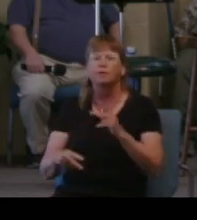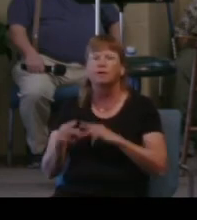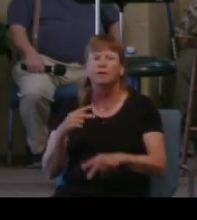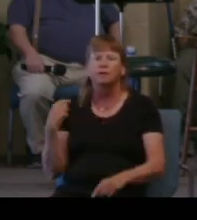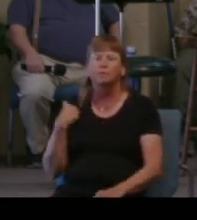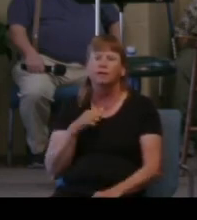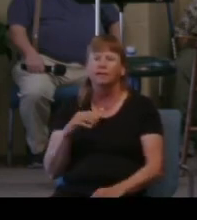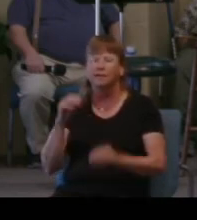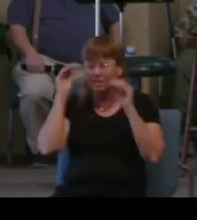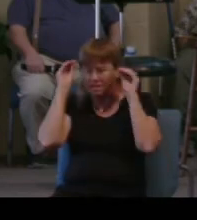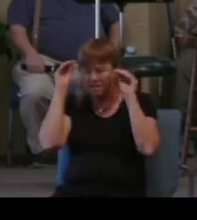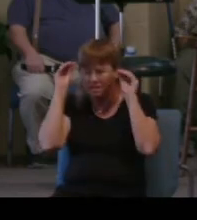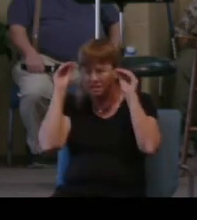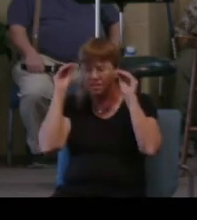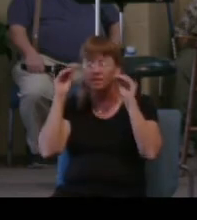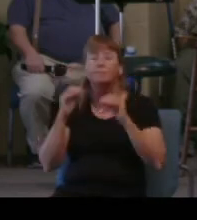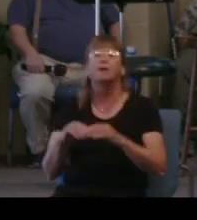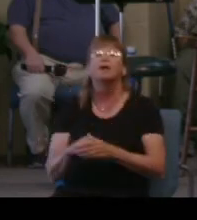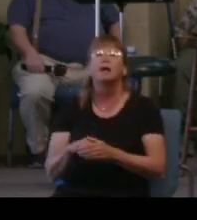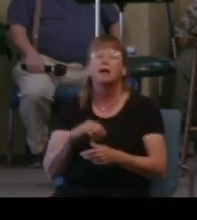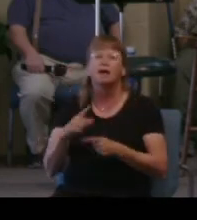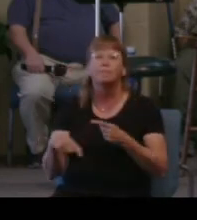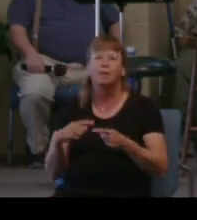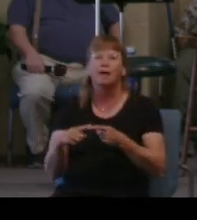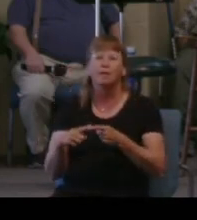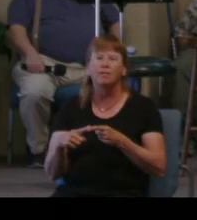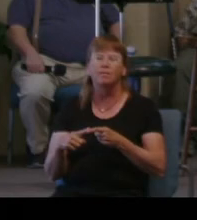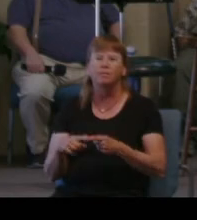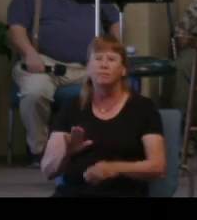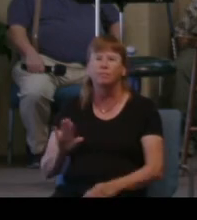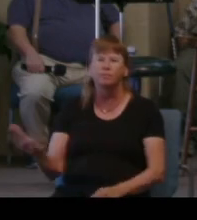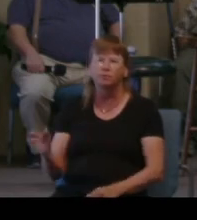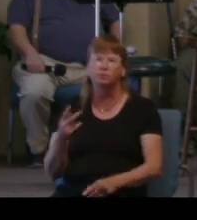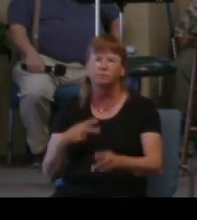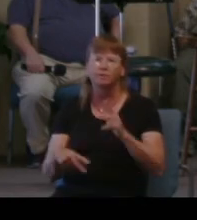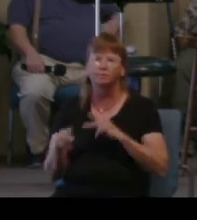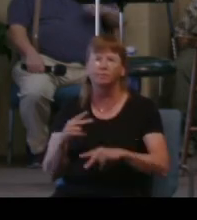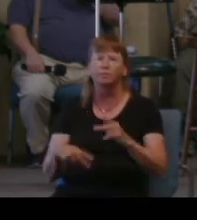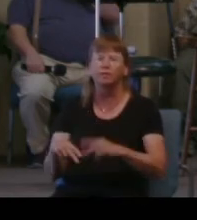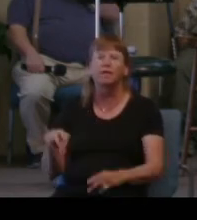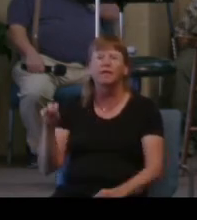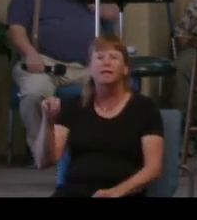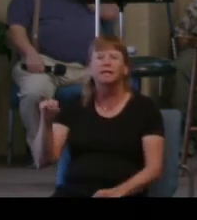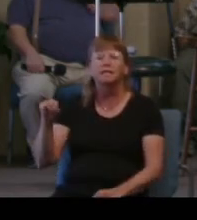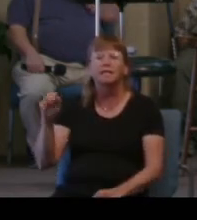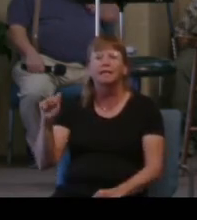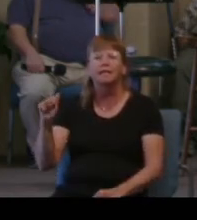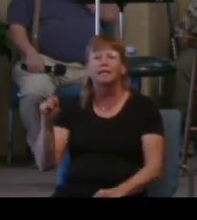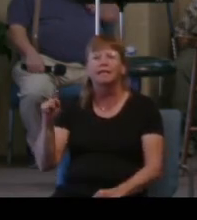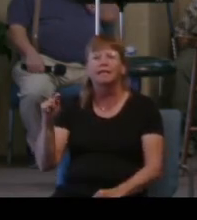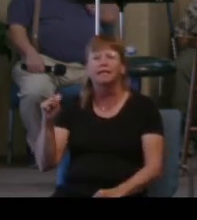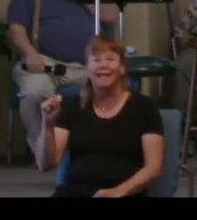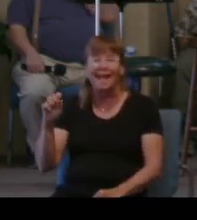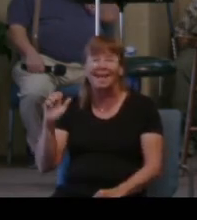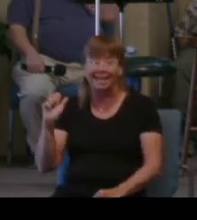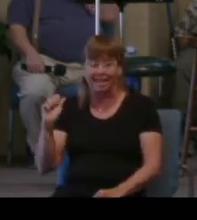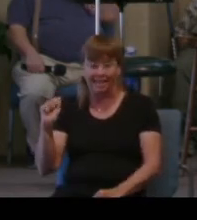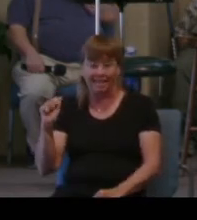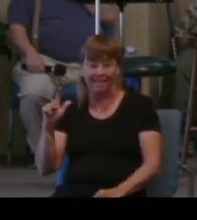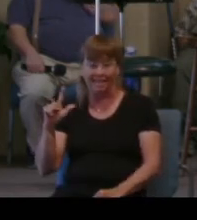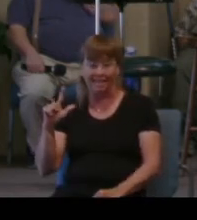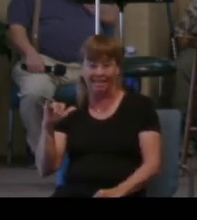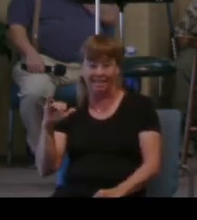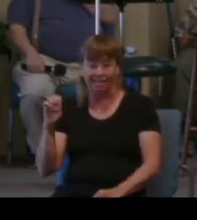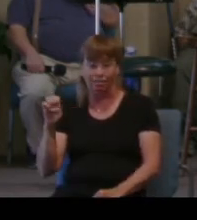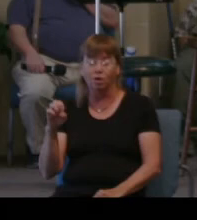We can then sit in discipleship one-on-one, where Natalie meets with girls during the week, I meet with different guys, and we get to sit down and answer